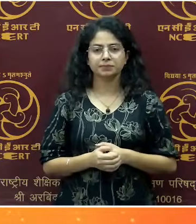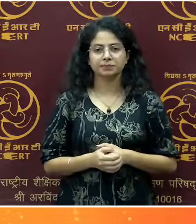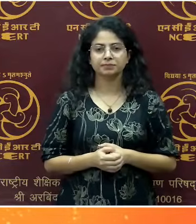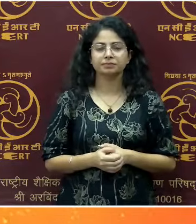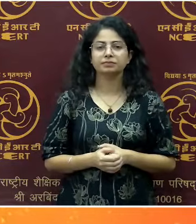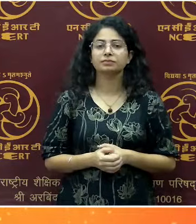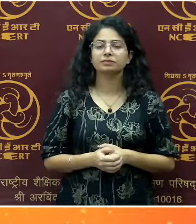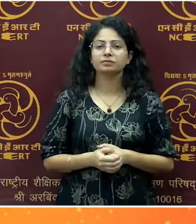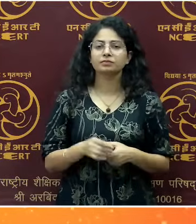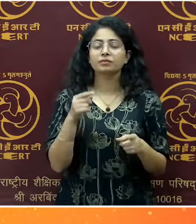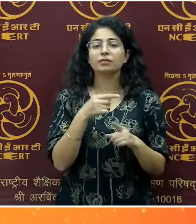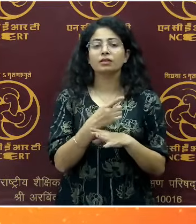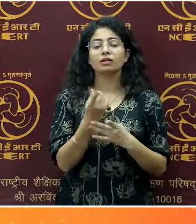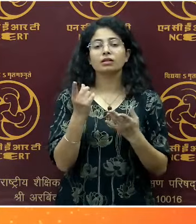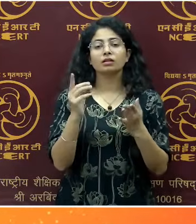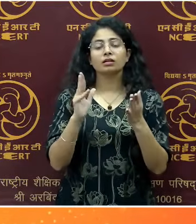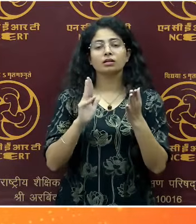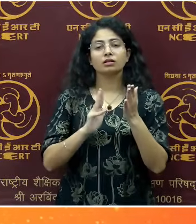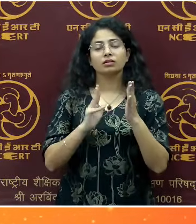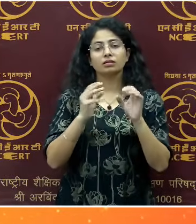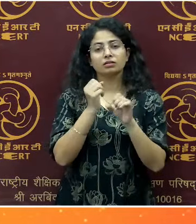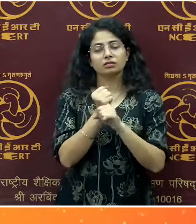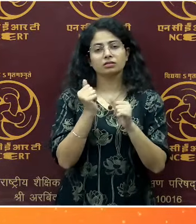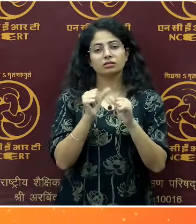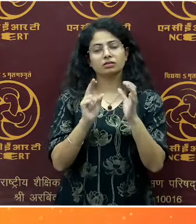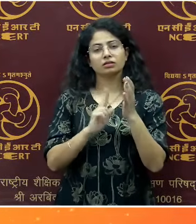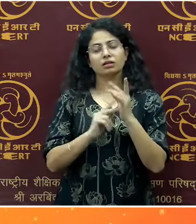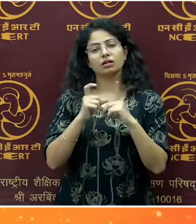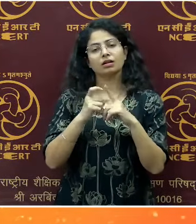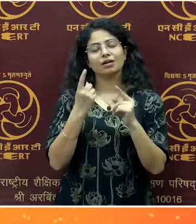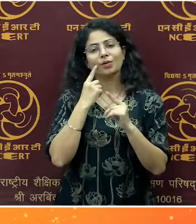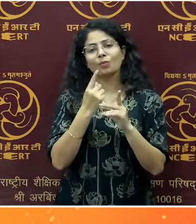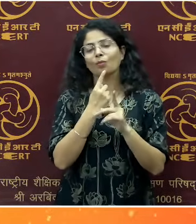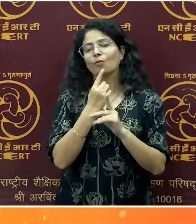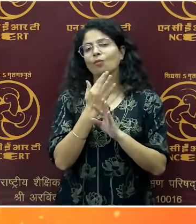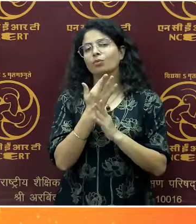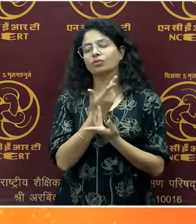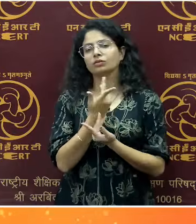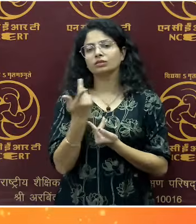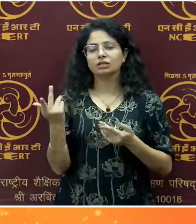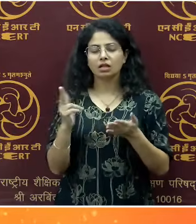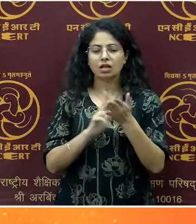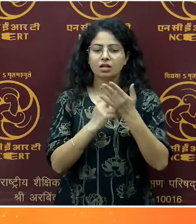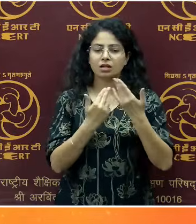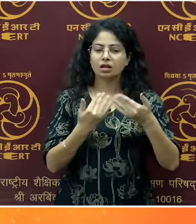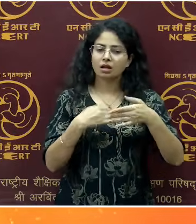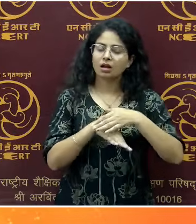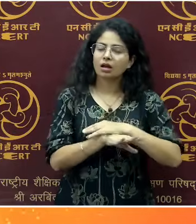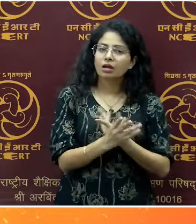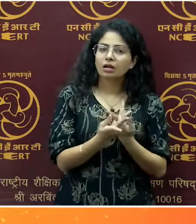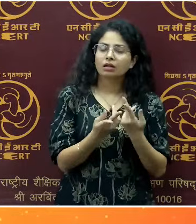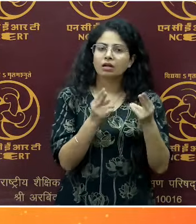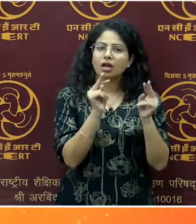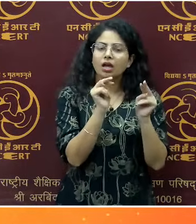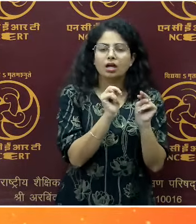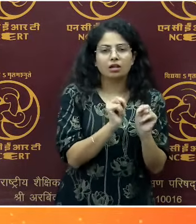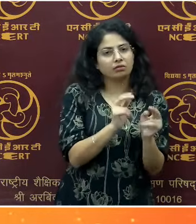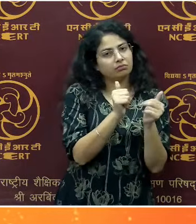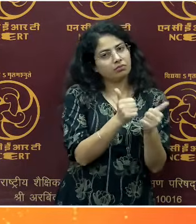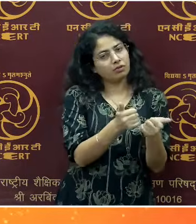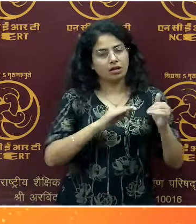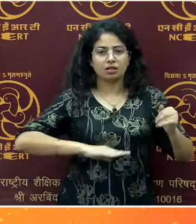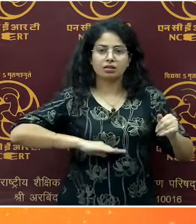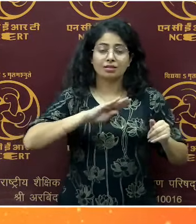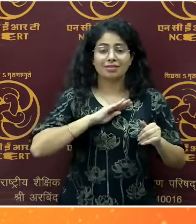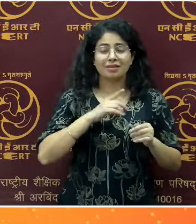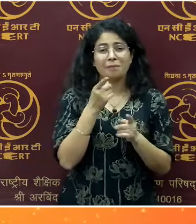In fact, Mahatma Gandhi also mentioned once that nature has enough for everybody's need, but not for man's greed or anybody's